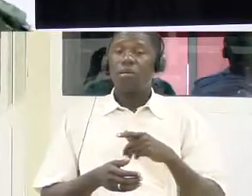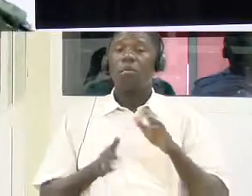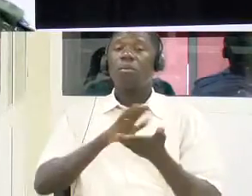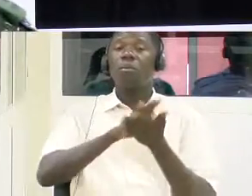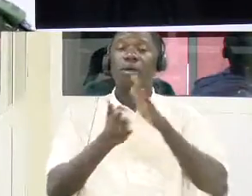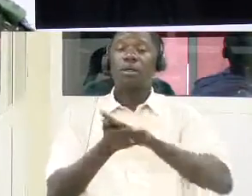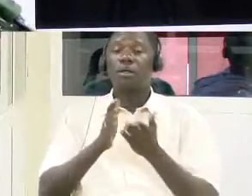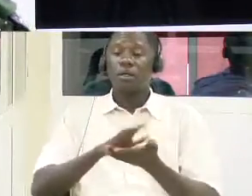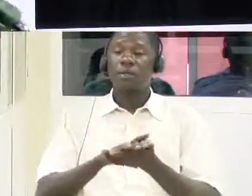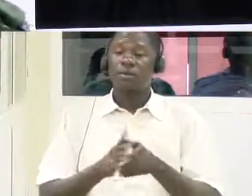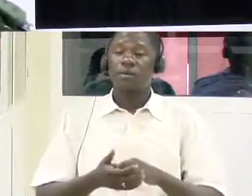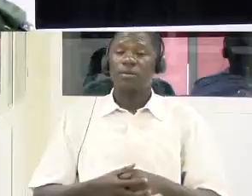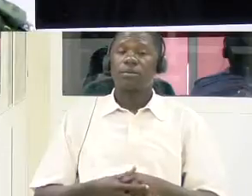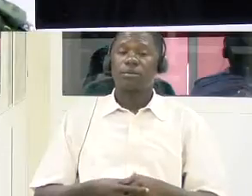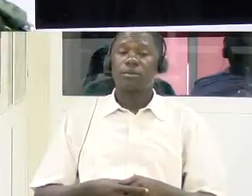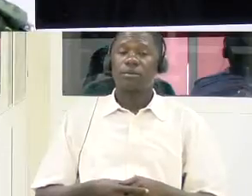that